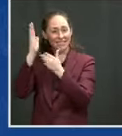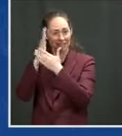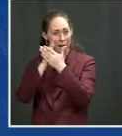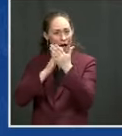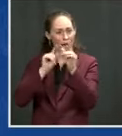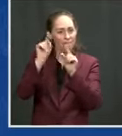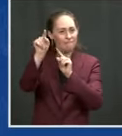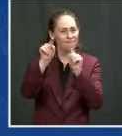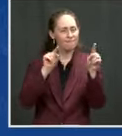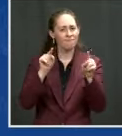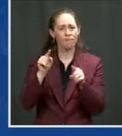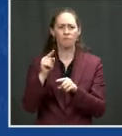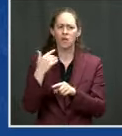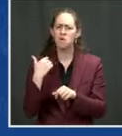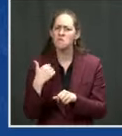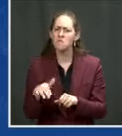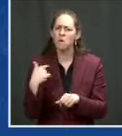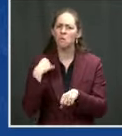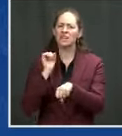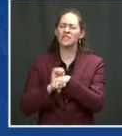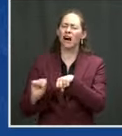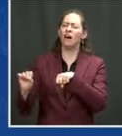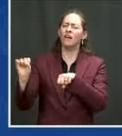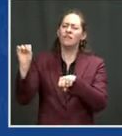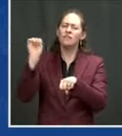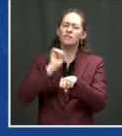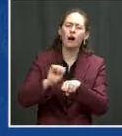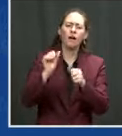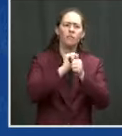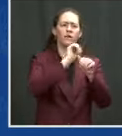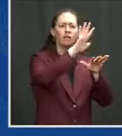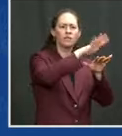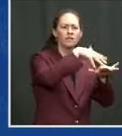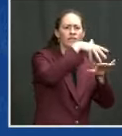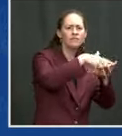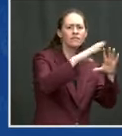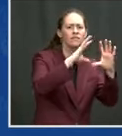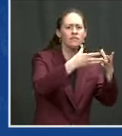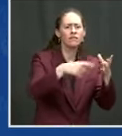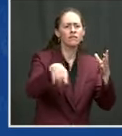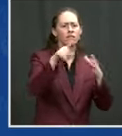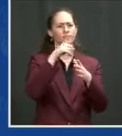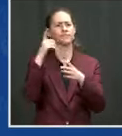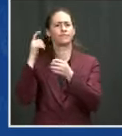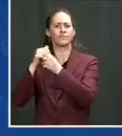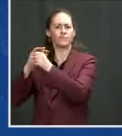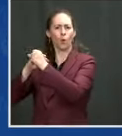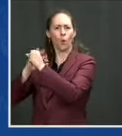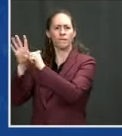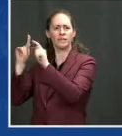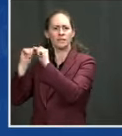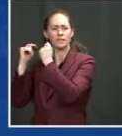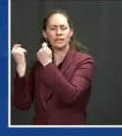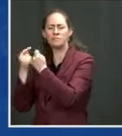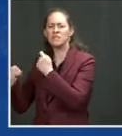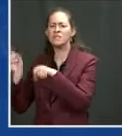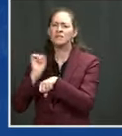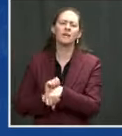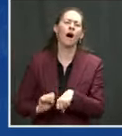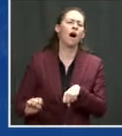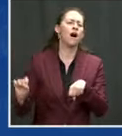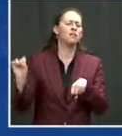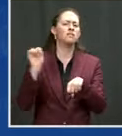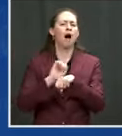and your COVID team under your leadership. And it's made a remarkable difference because they were being hit hard. But I'm going to focus on